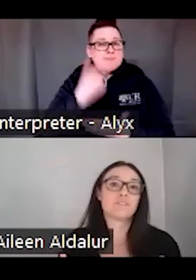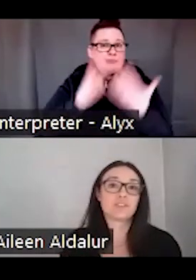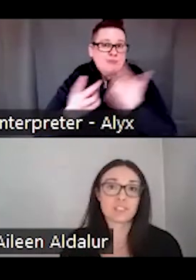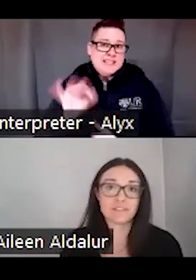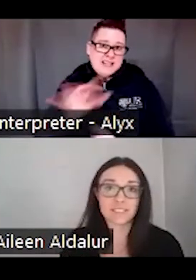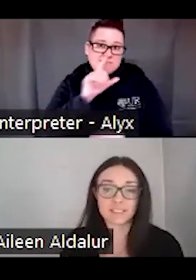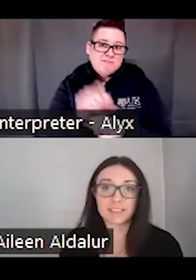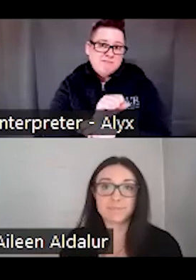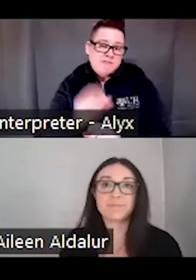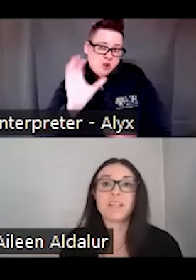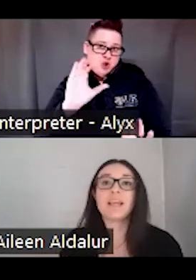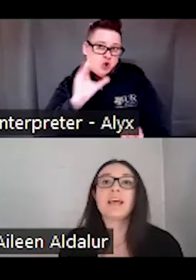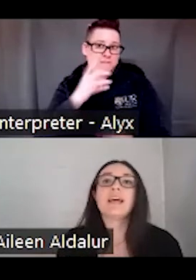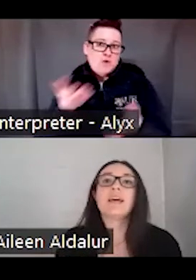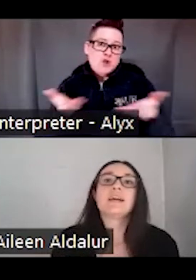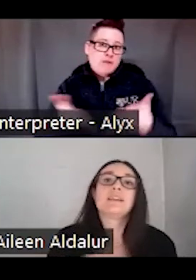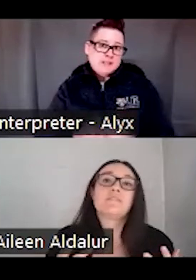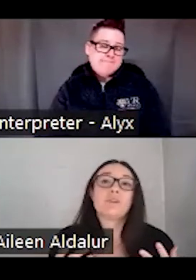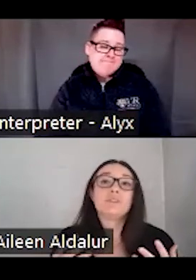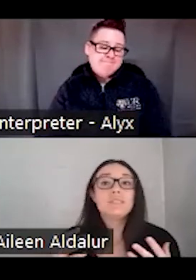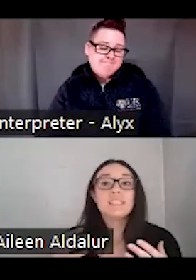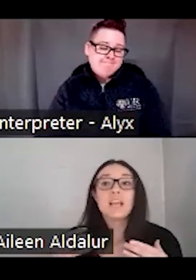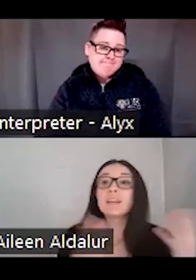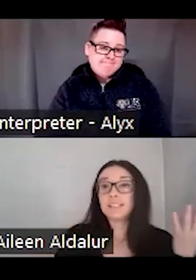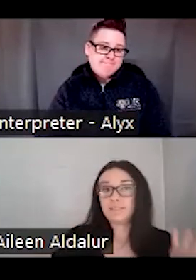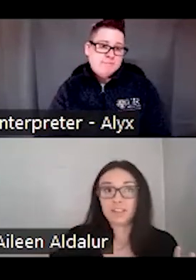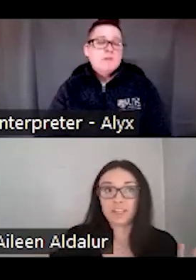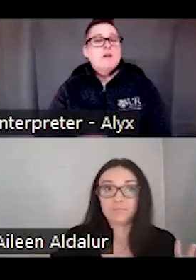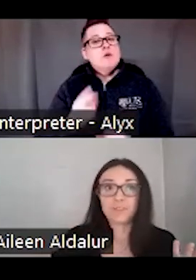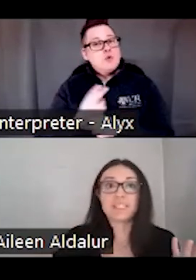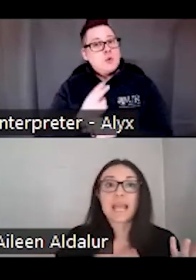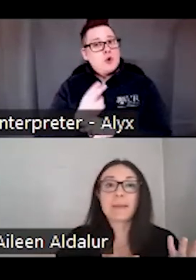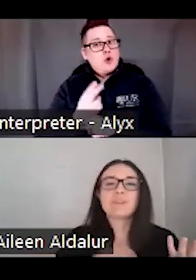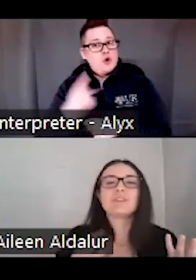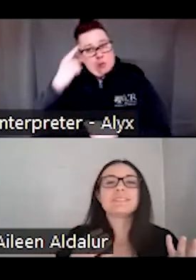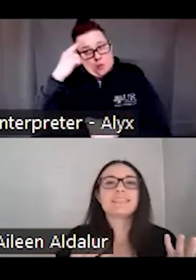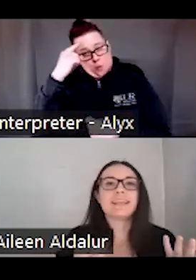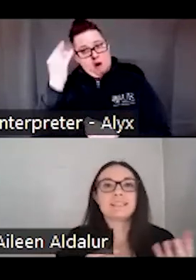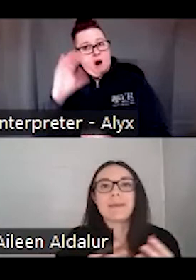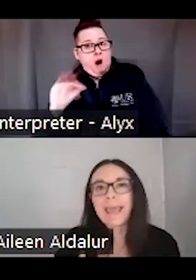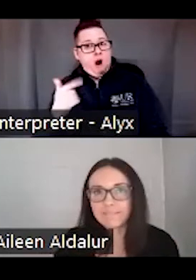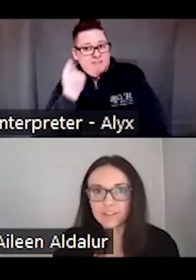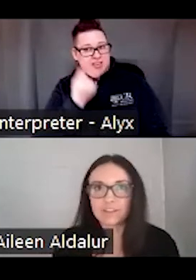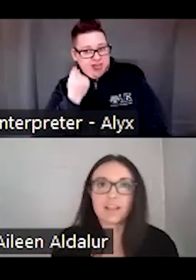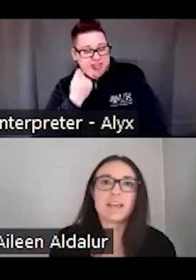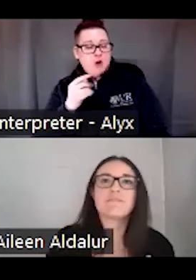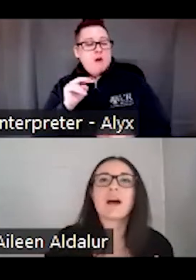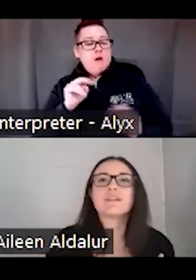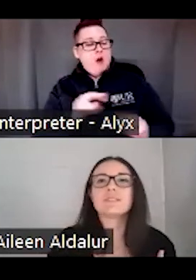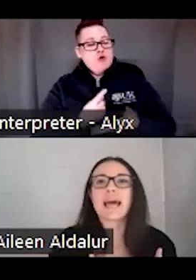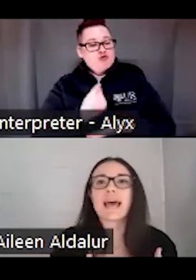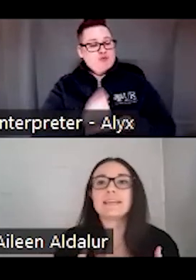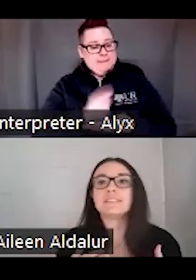seek out professional services. Therefore, using cognitive theory to examine treatment seeking as a behavior,